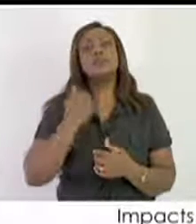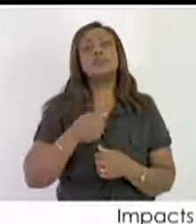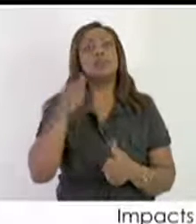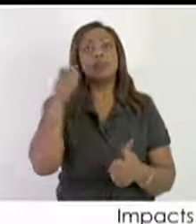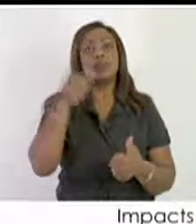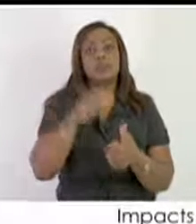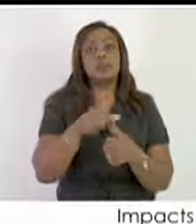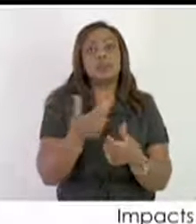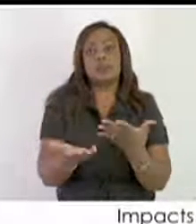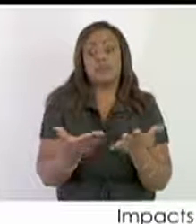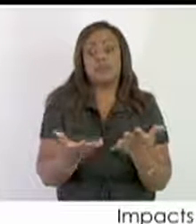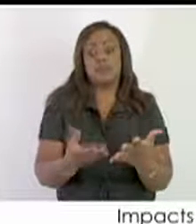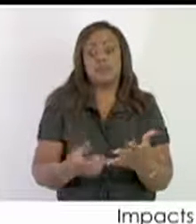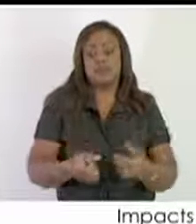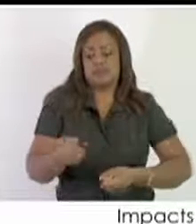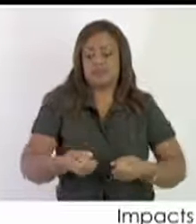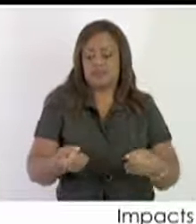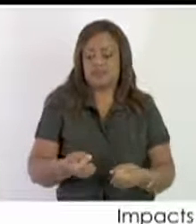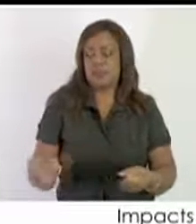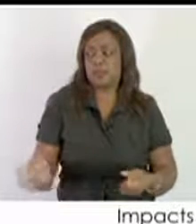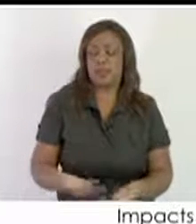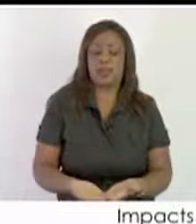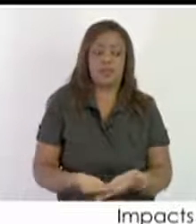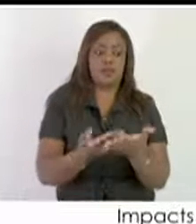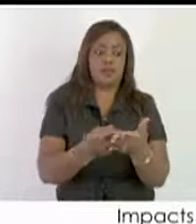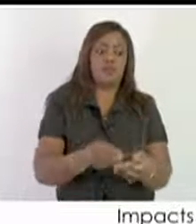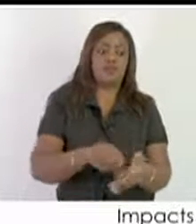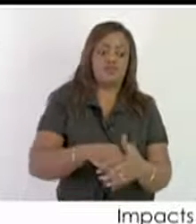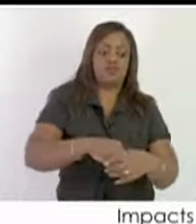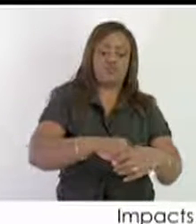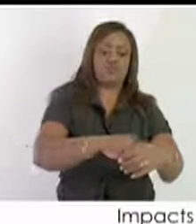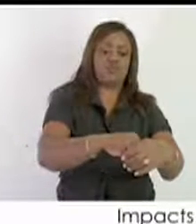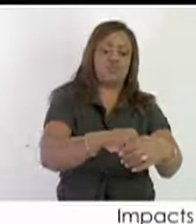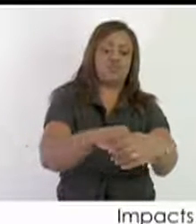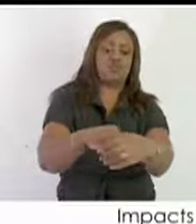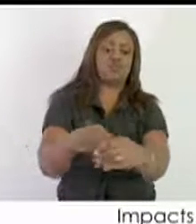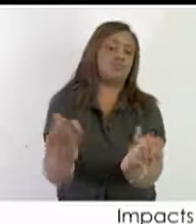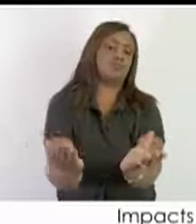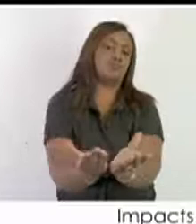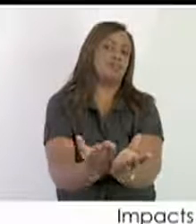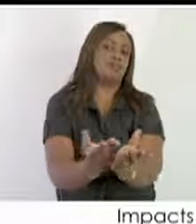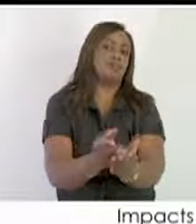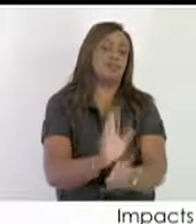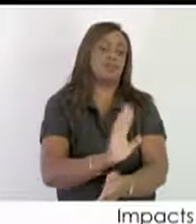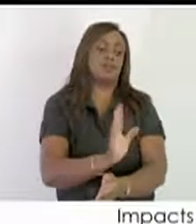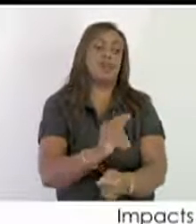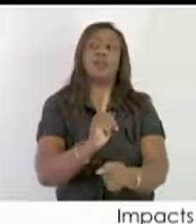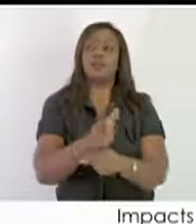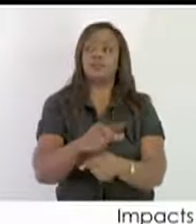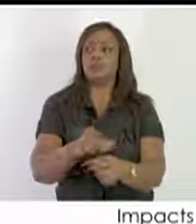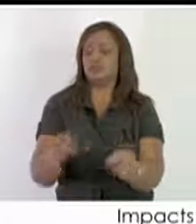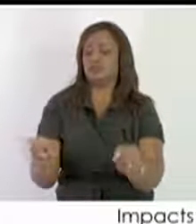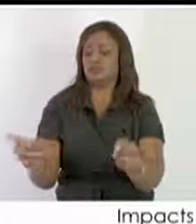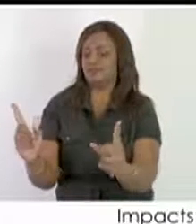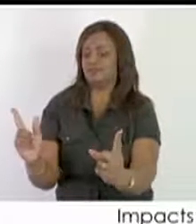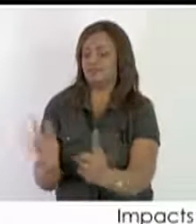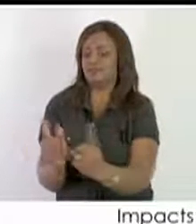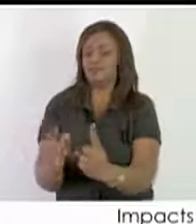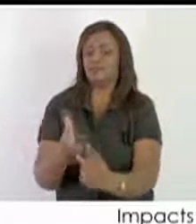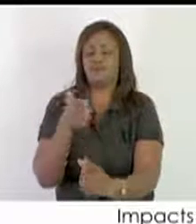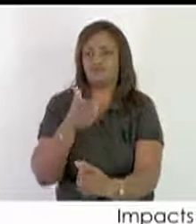give them a lift to school in their cars. And then we look at the sex workers. Sex workers, these are people that sell